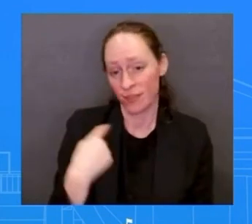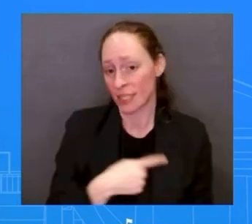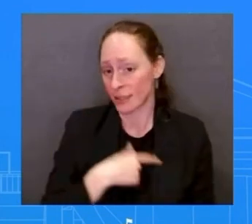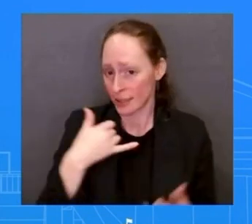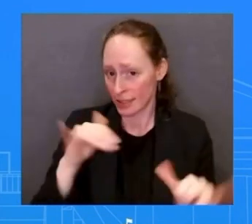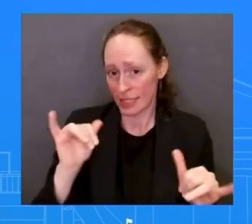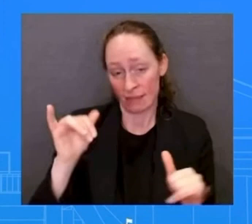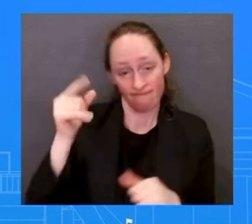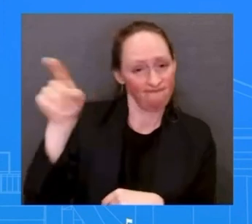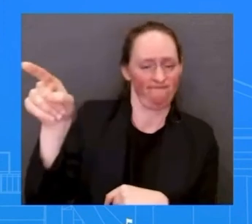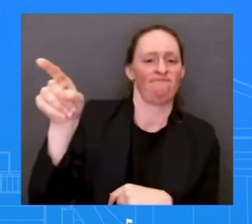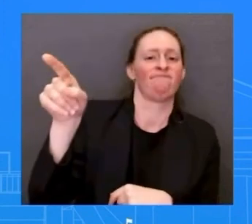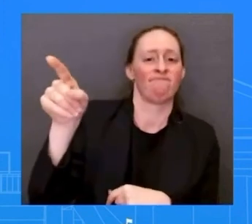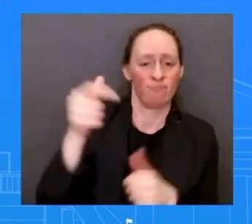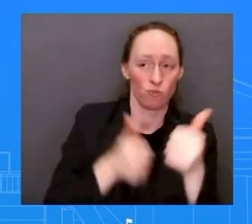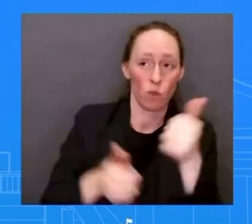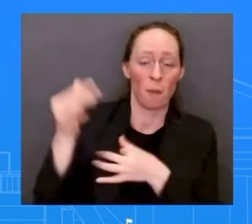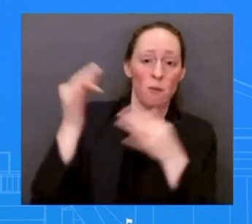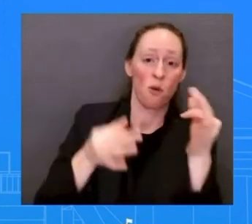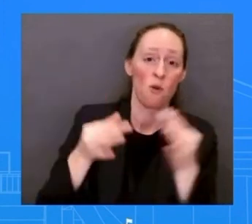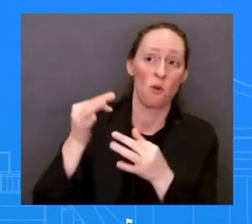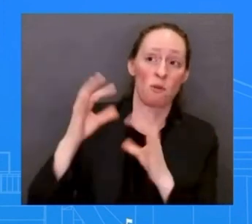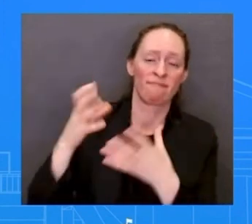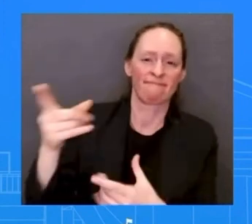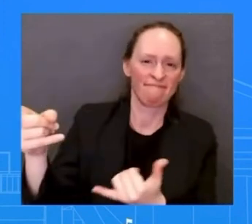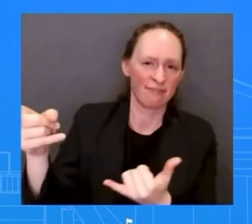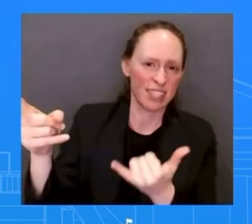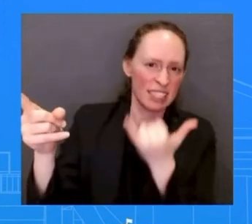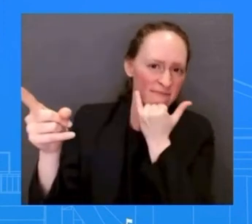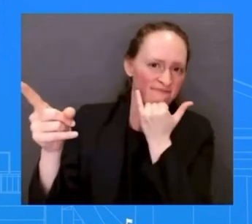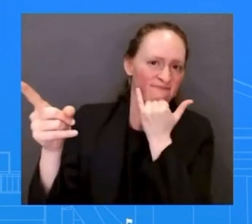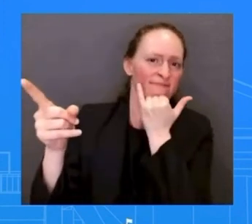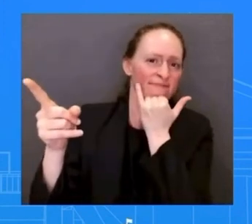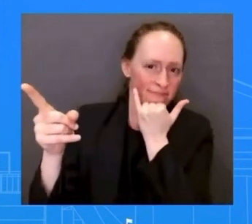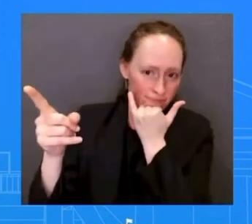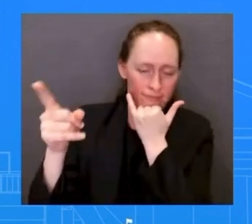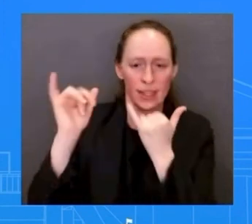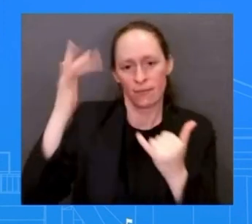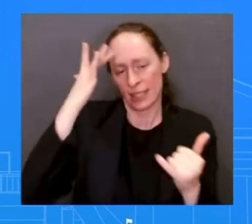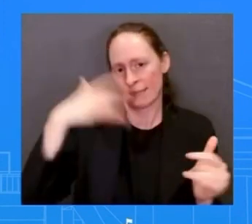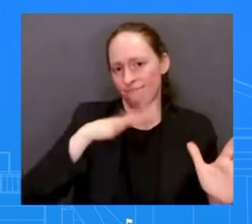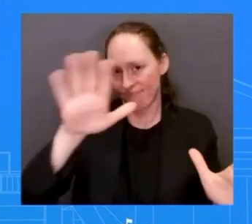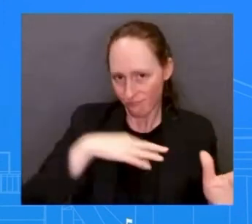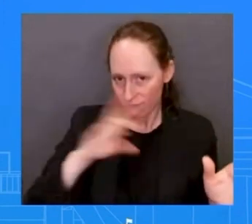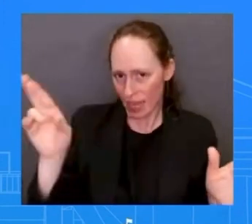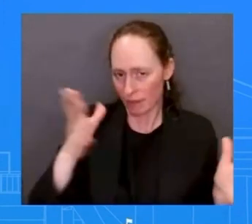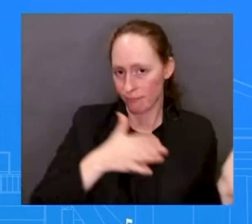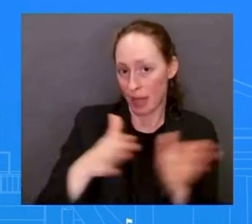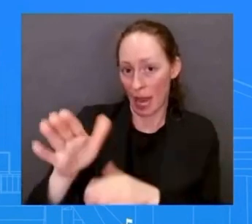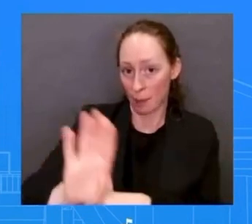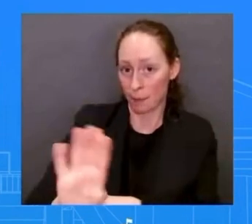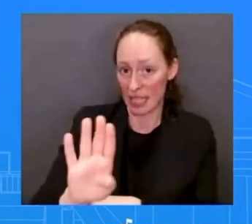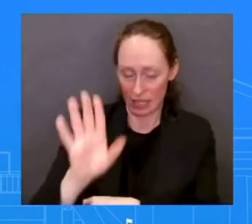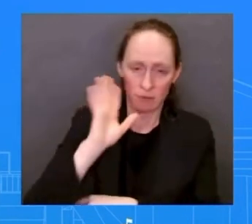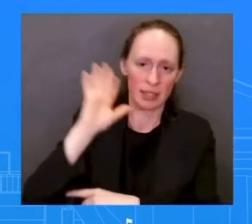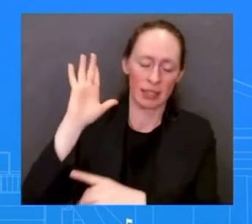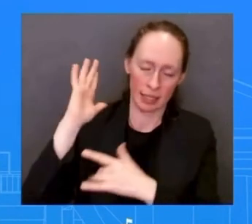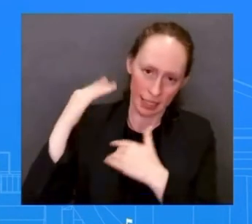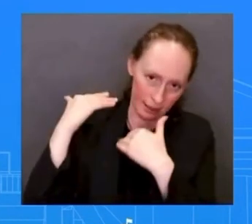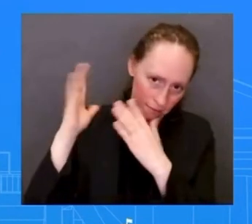and it is unfortunate, which is why we came up with a plan B, and we're going to execute on that plan. Thanks, everybody. Happy 4th. Thank you. Thank you.